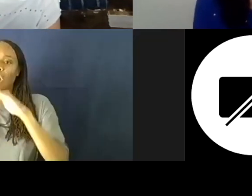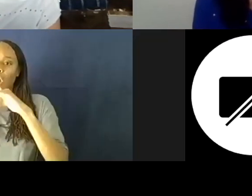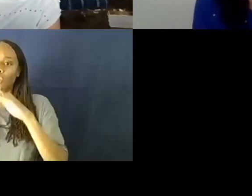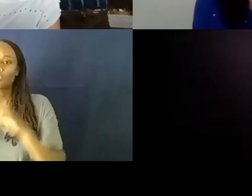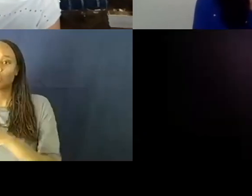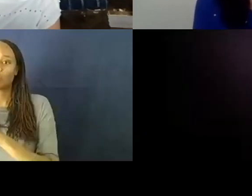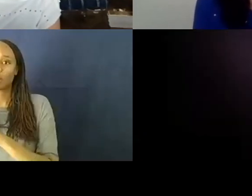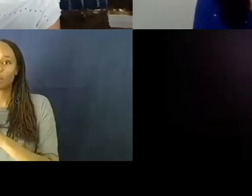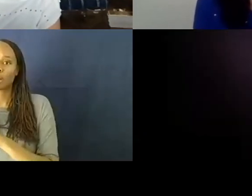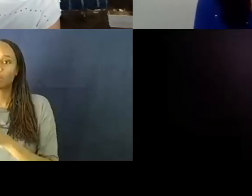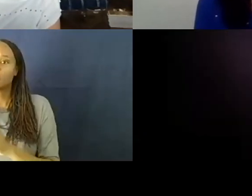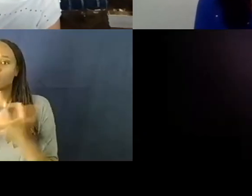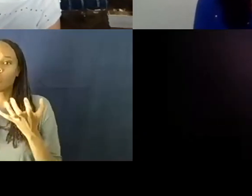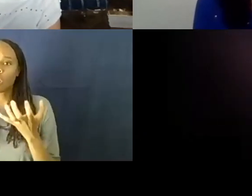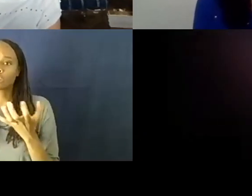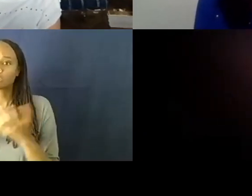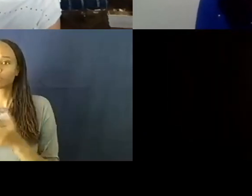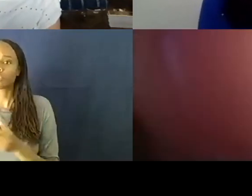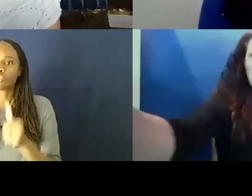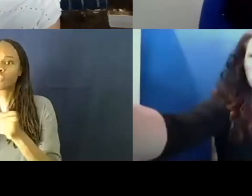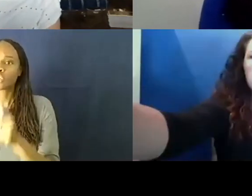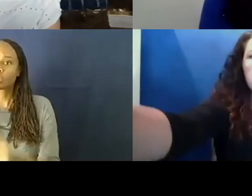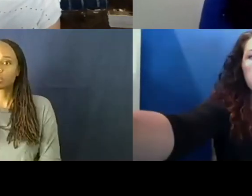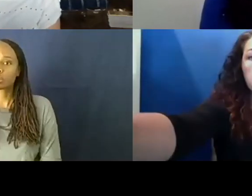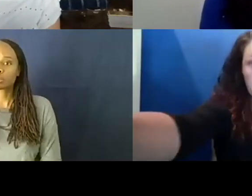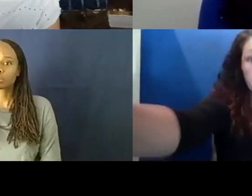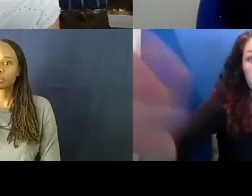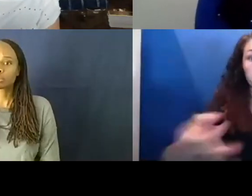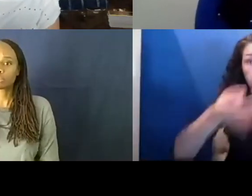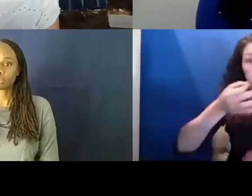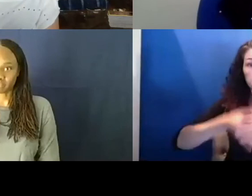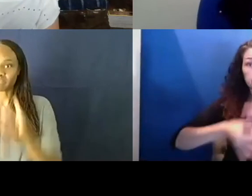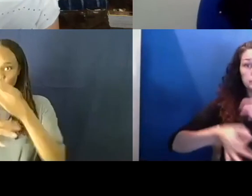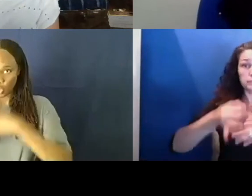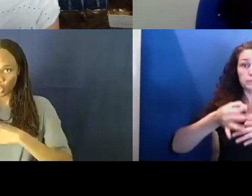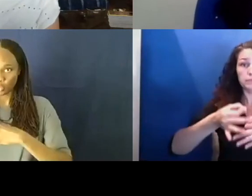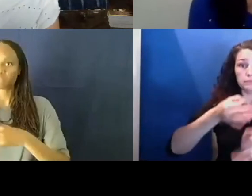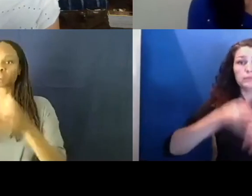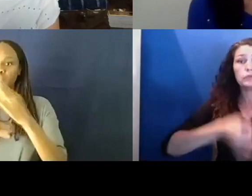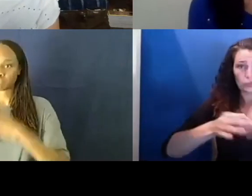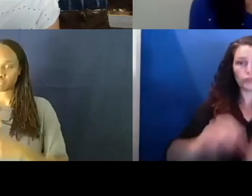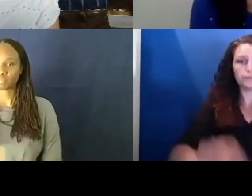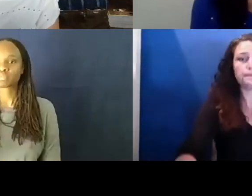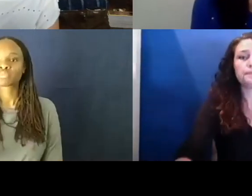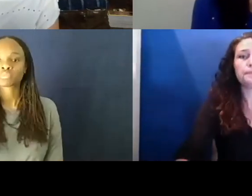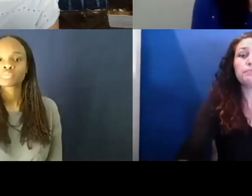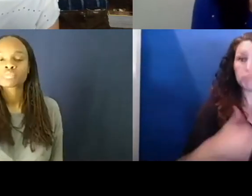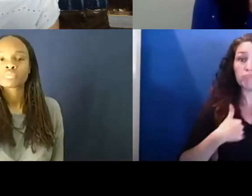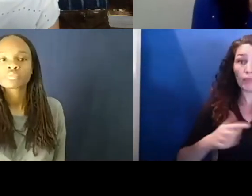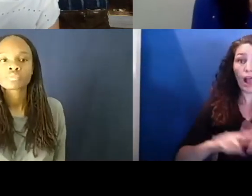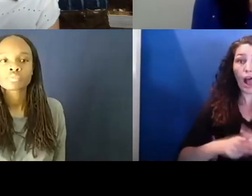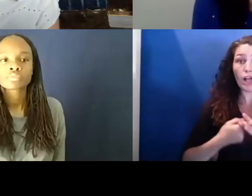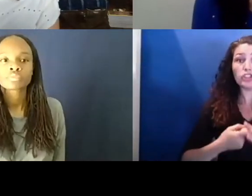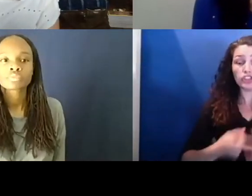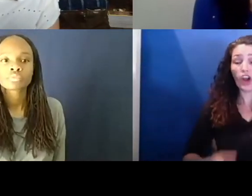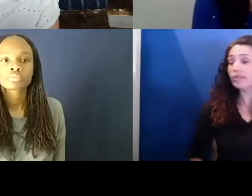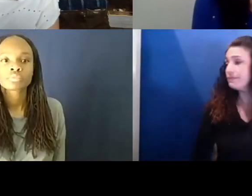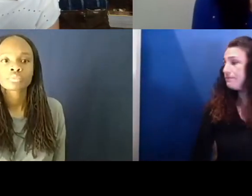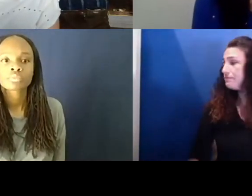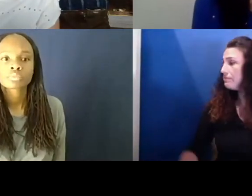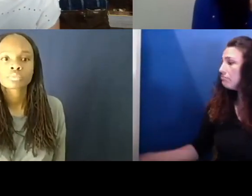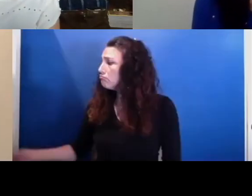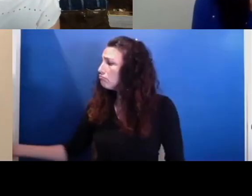Who would like to go first? I'll go first. I mean, I'd like to see many more